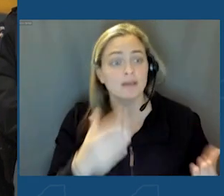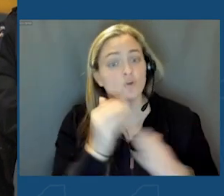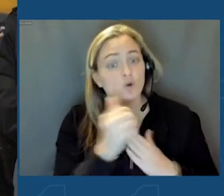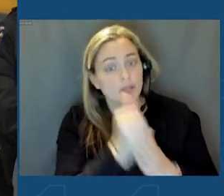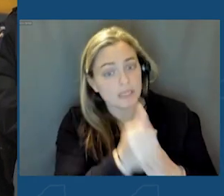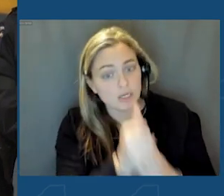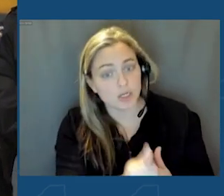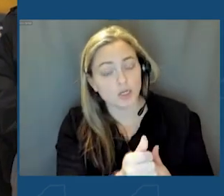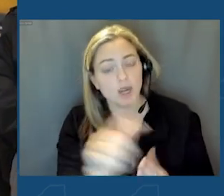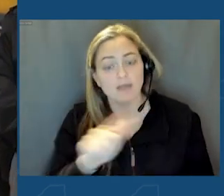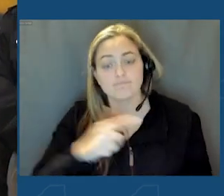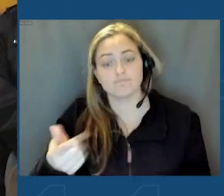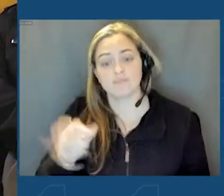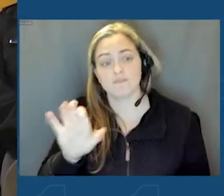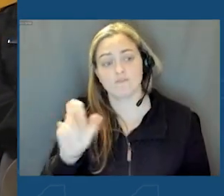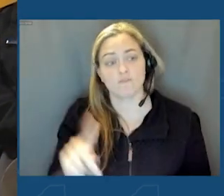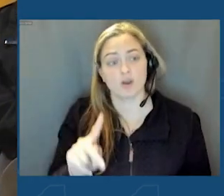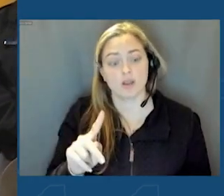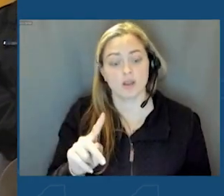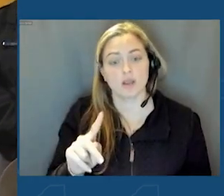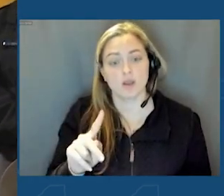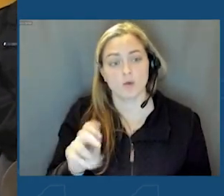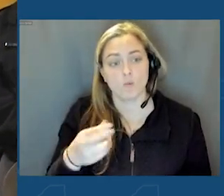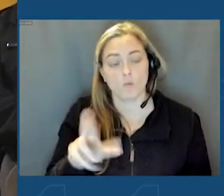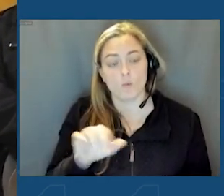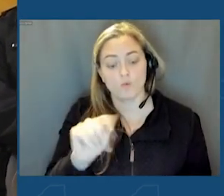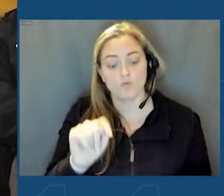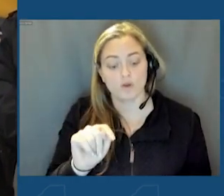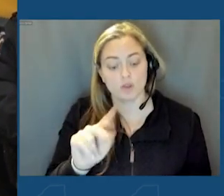Frank core at the Thruway Authority